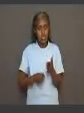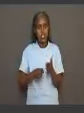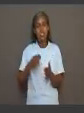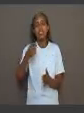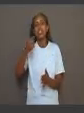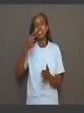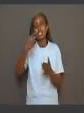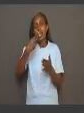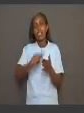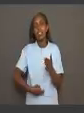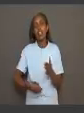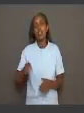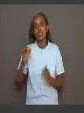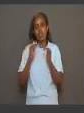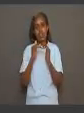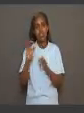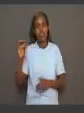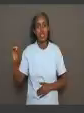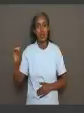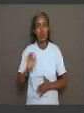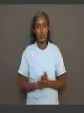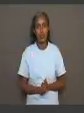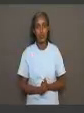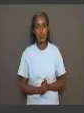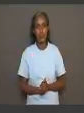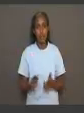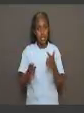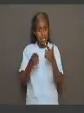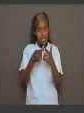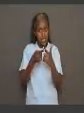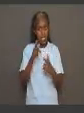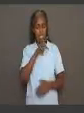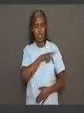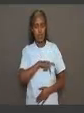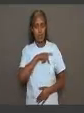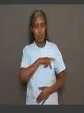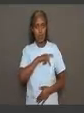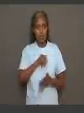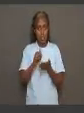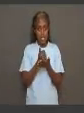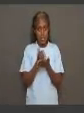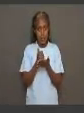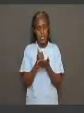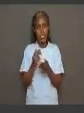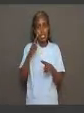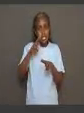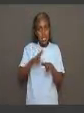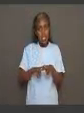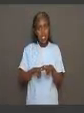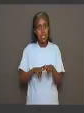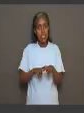result is 0. The second property of the mean states that if